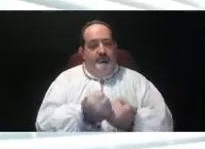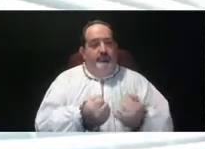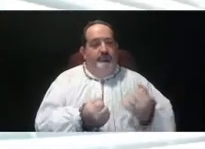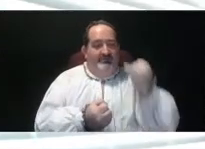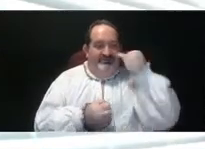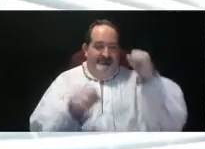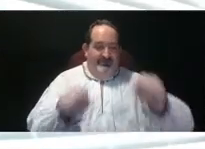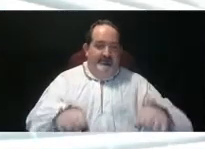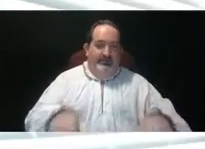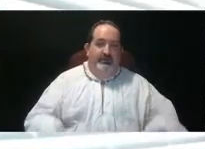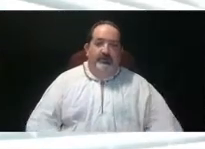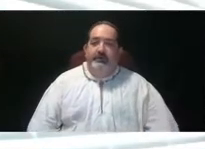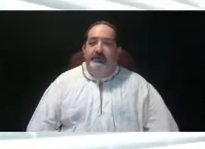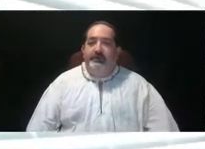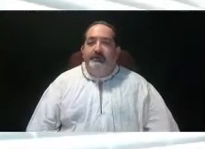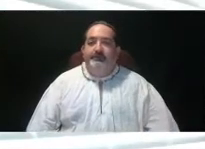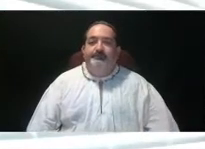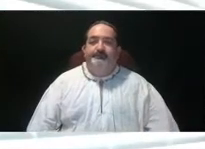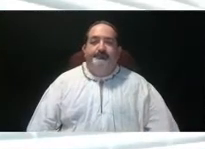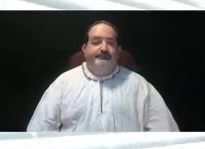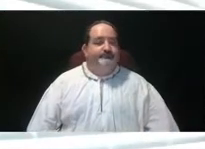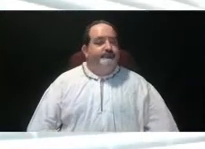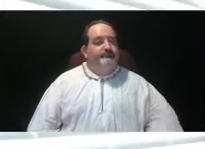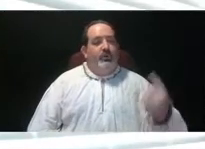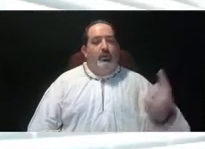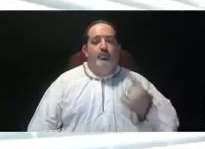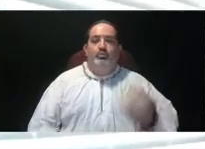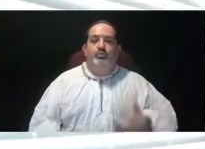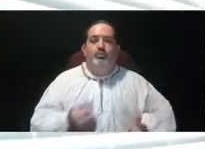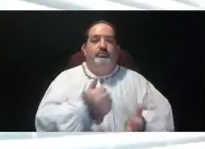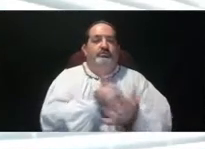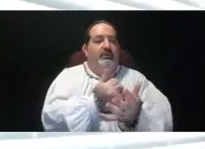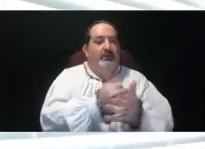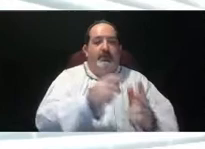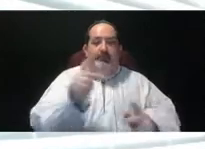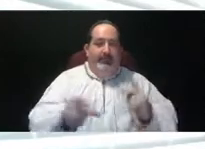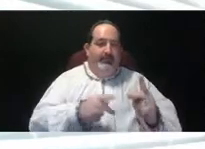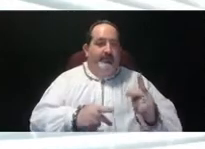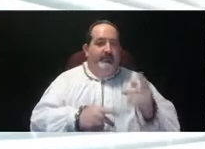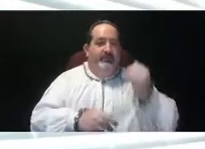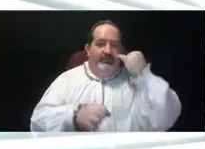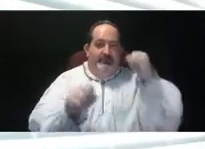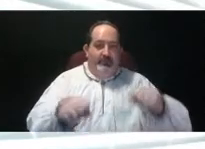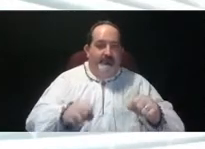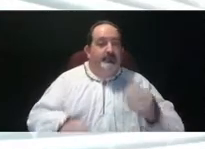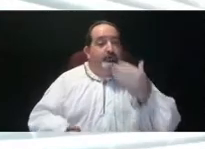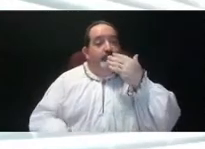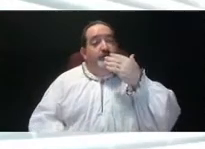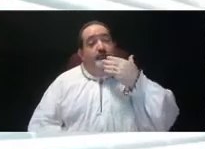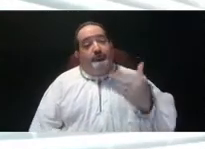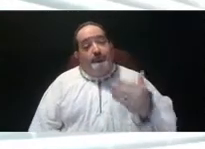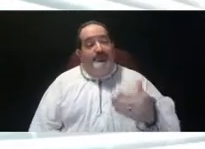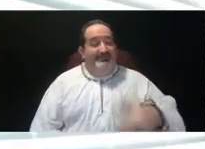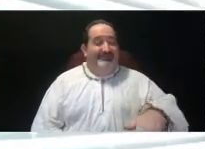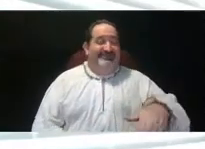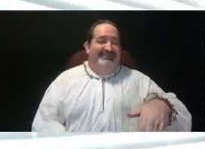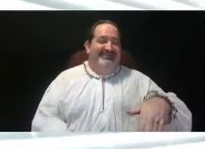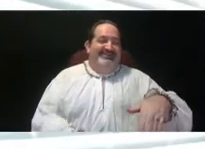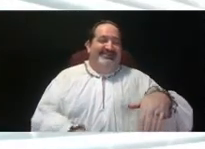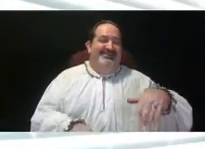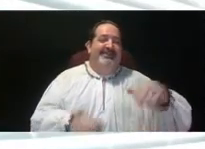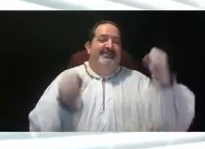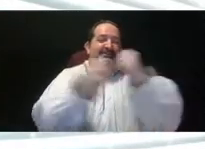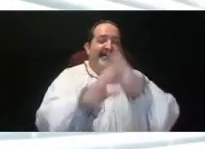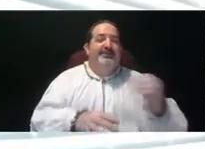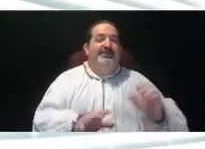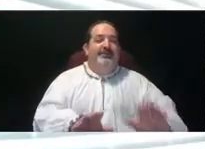can. He doesn't hesitate to help wherever he can, and he's a darn good fighter and one heck of a person to